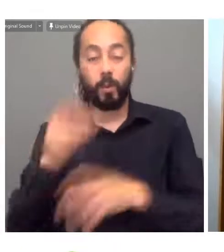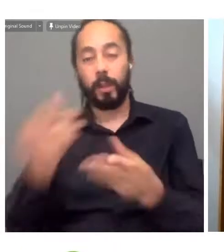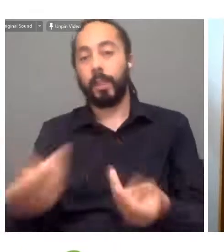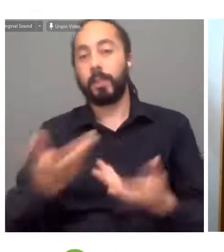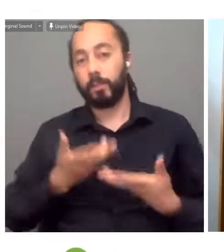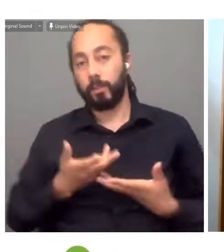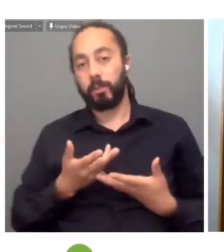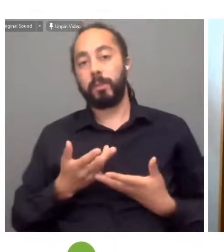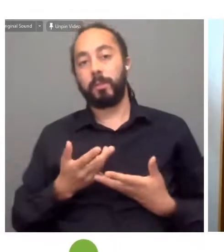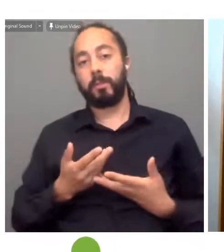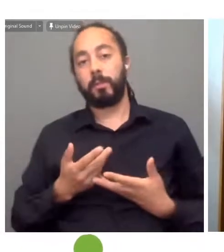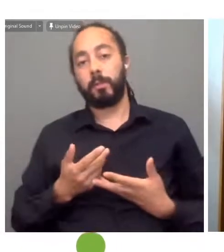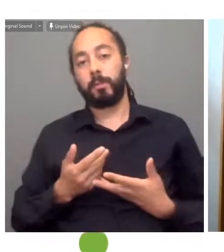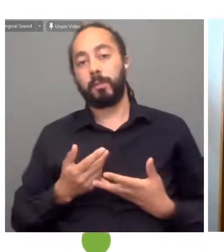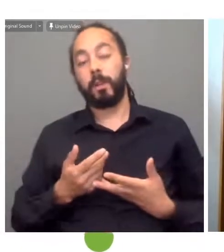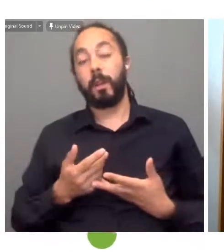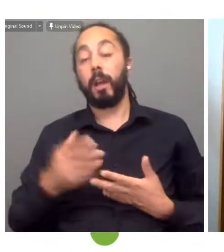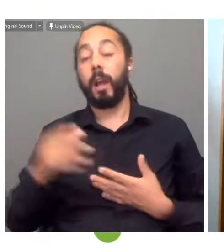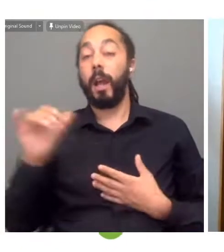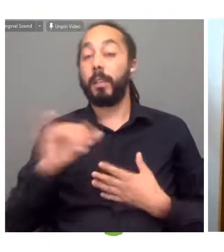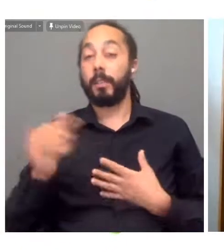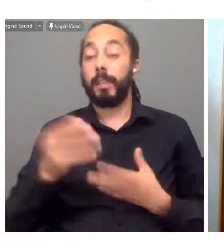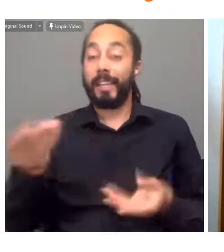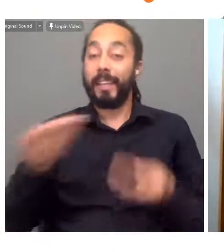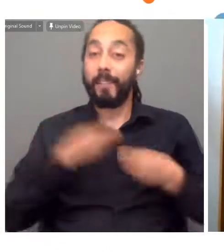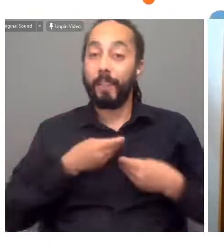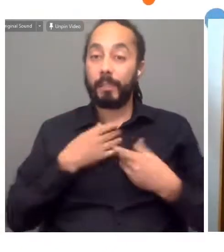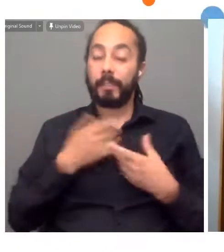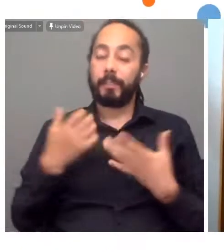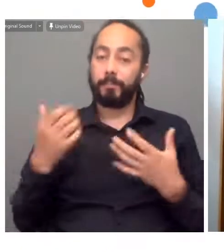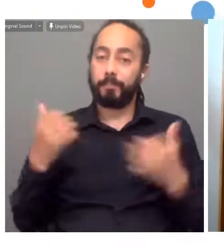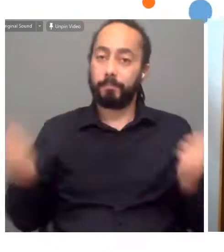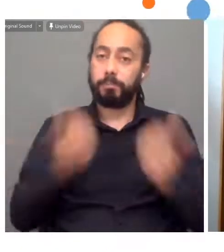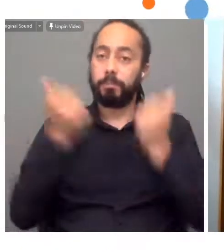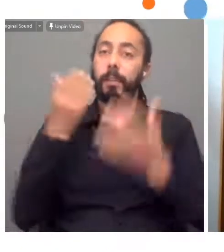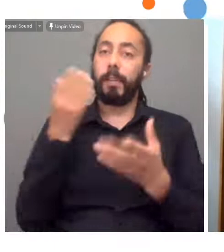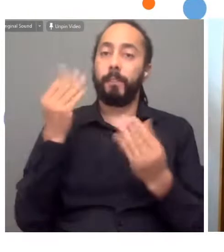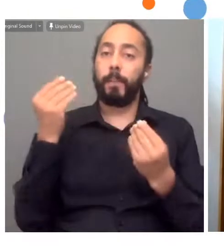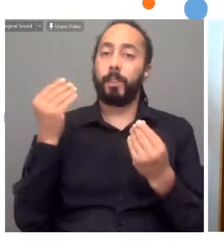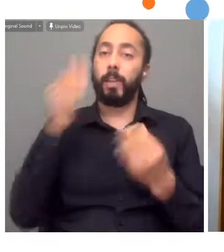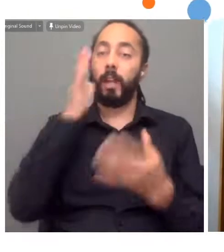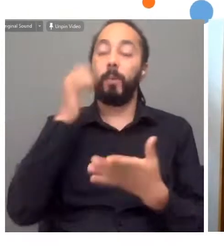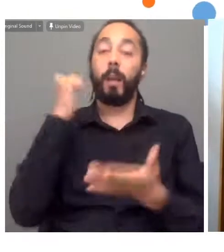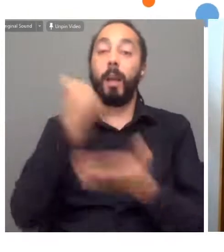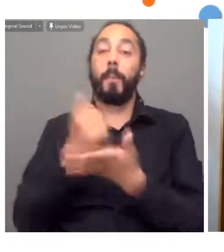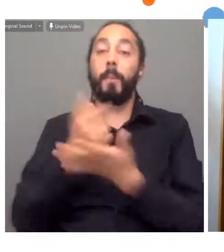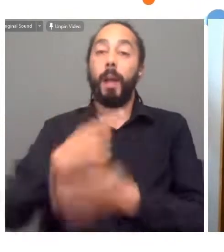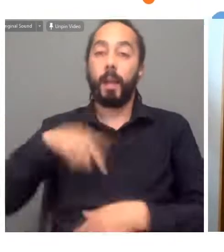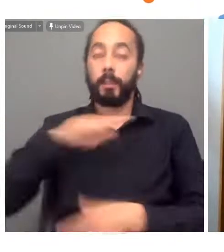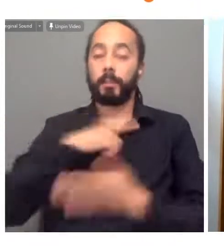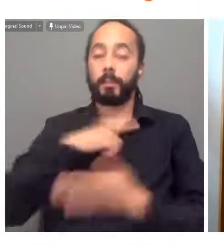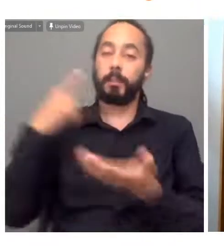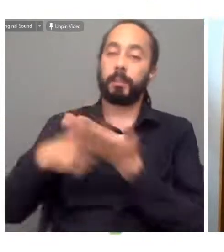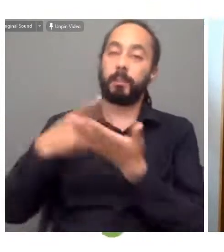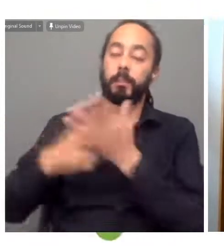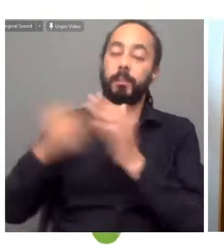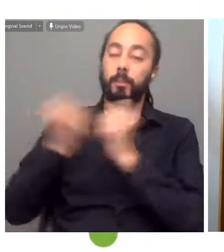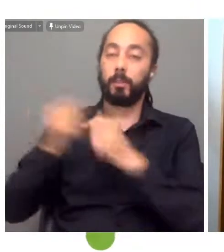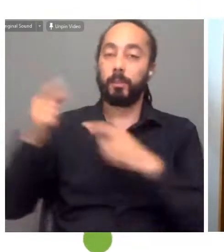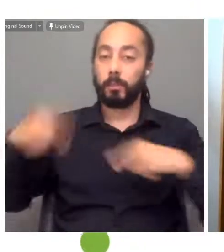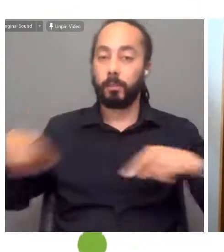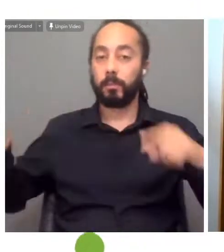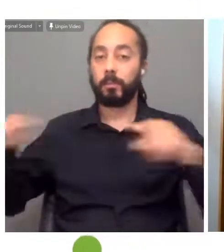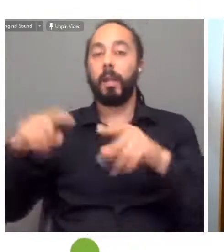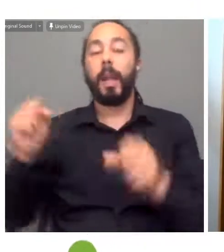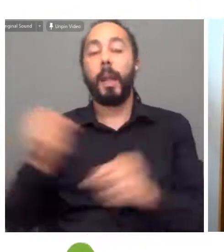provide us with as much information as possible. This helps us in turn talk to colleagues and make the case for